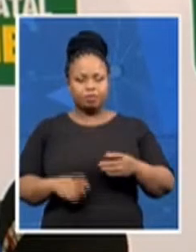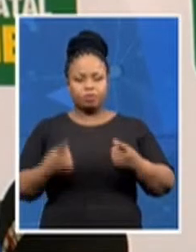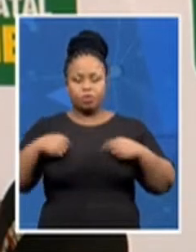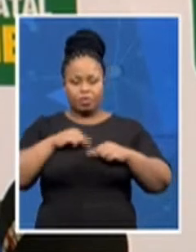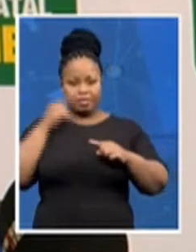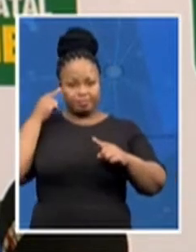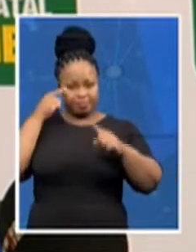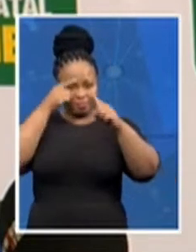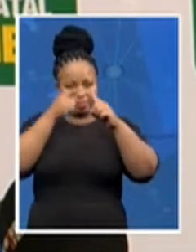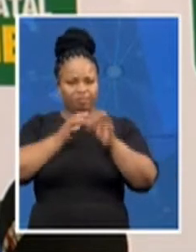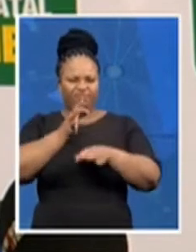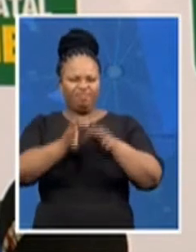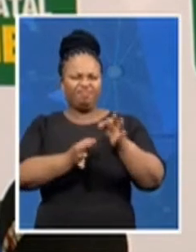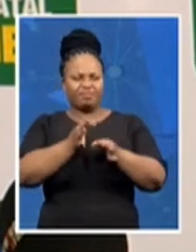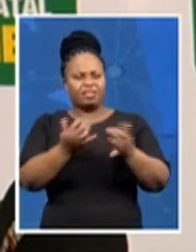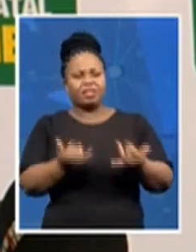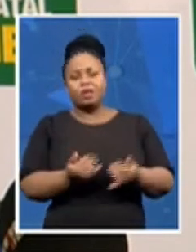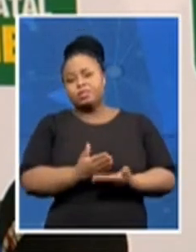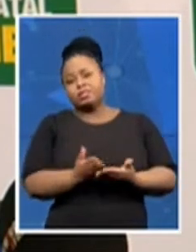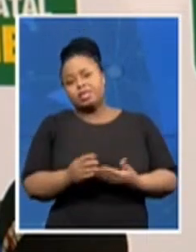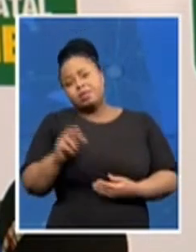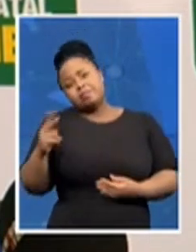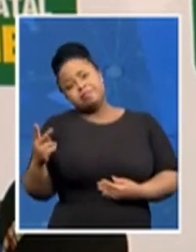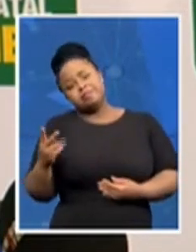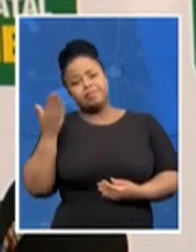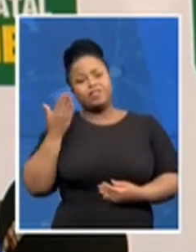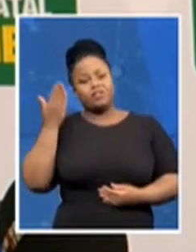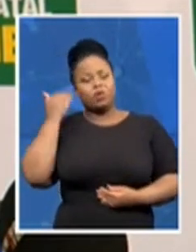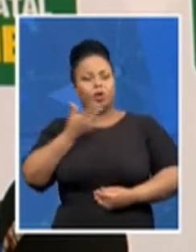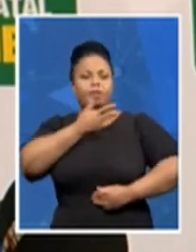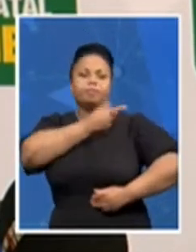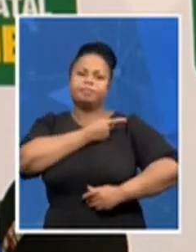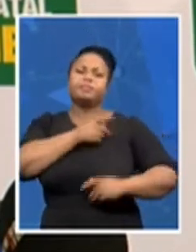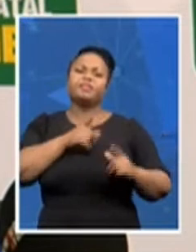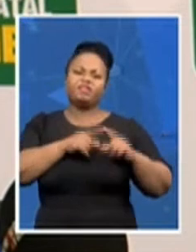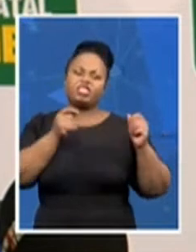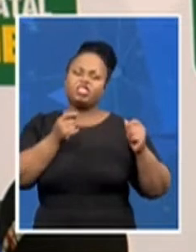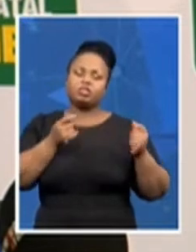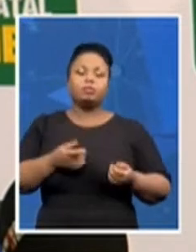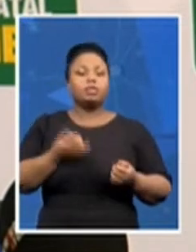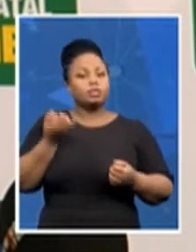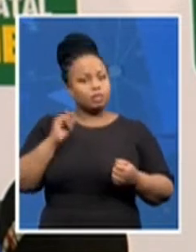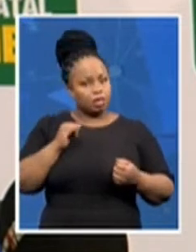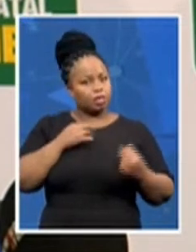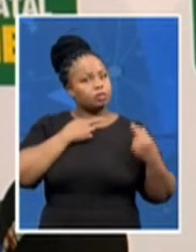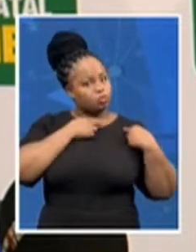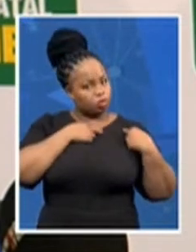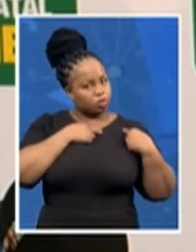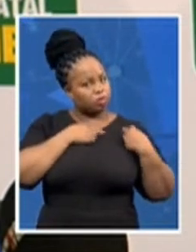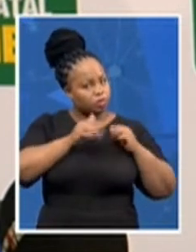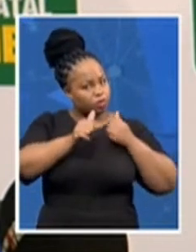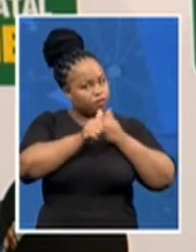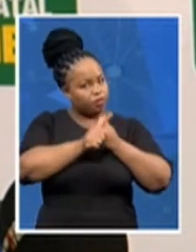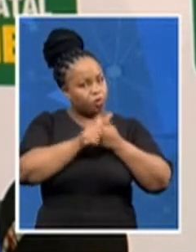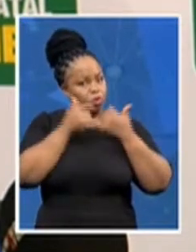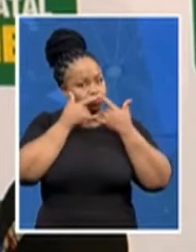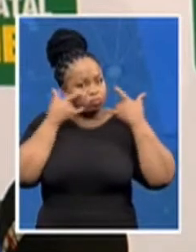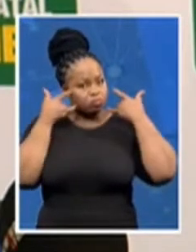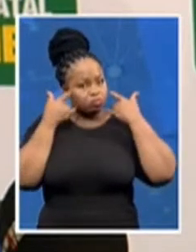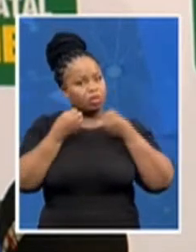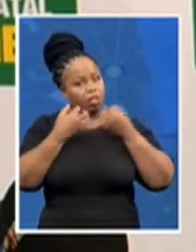been vaccinated still have a duty to follow non-pharmaceutical measures such as wearing